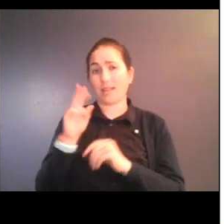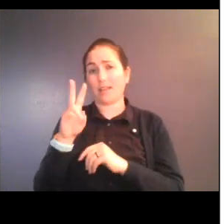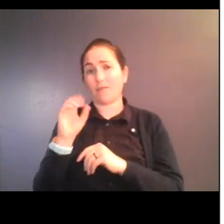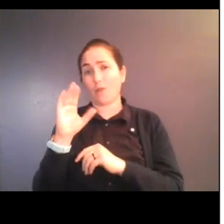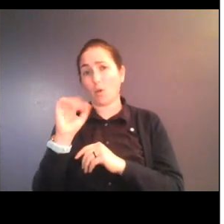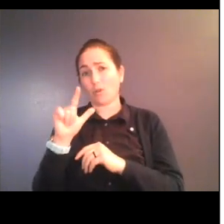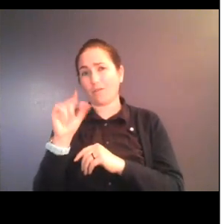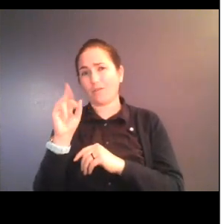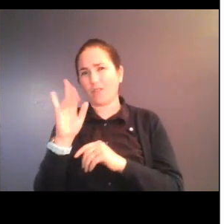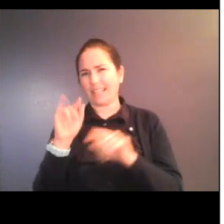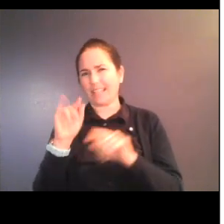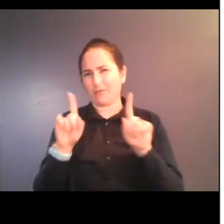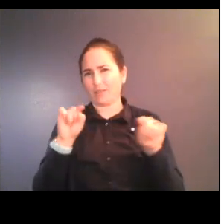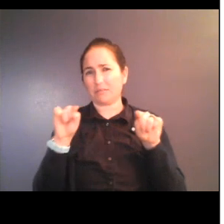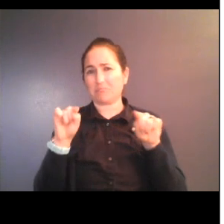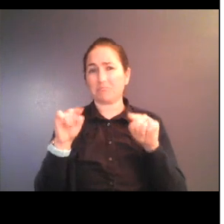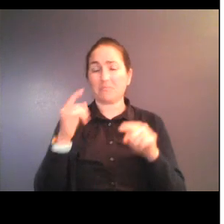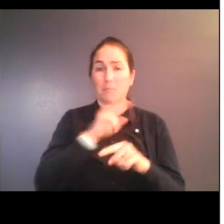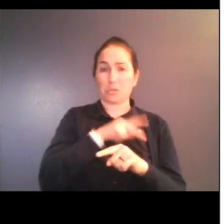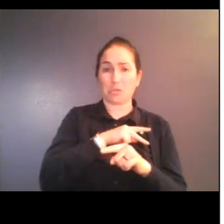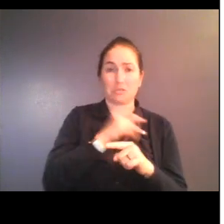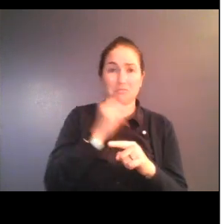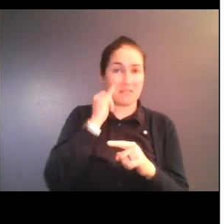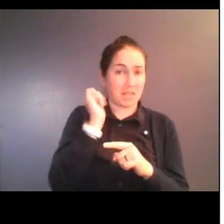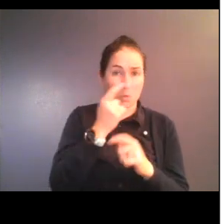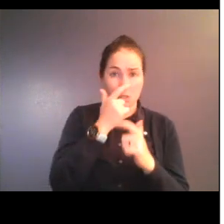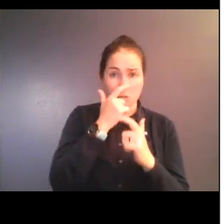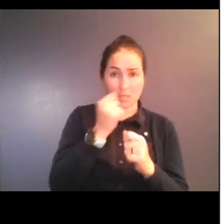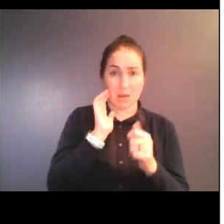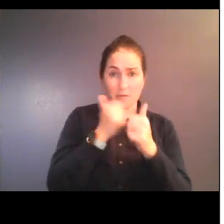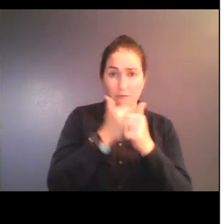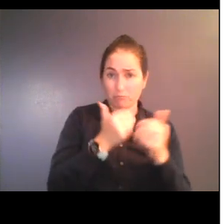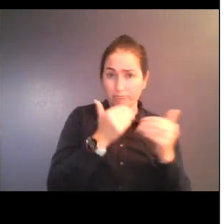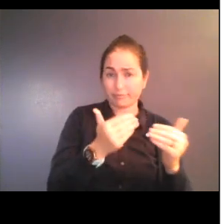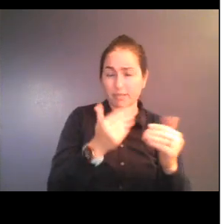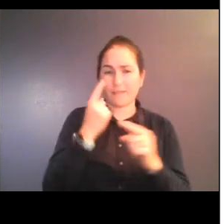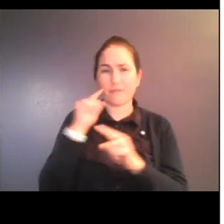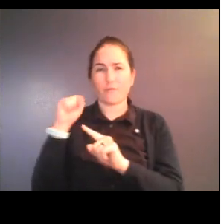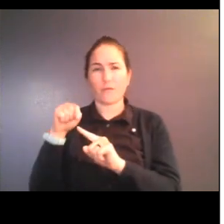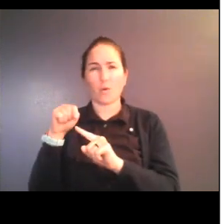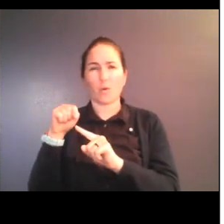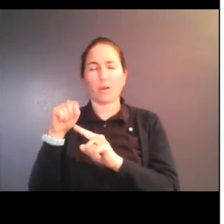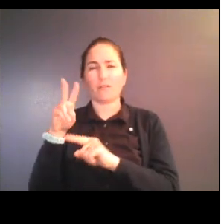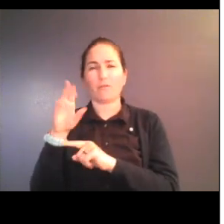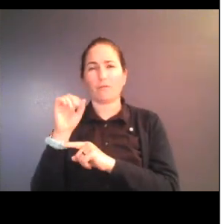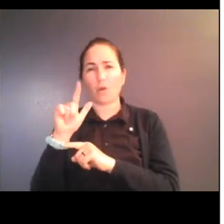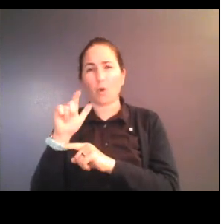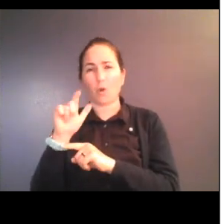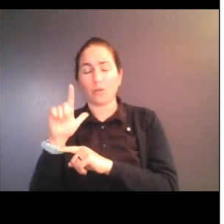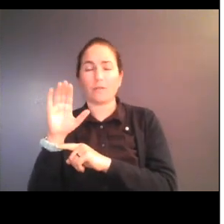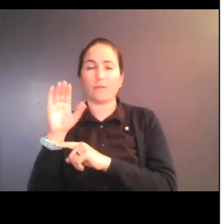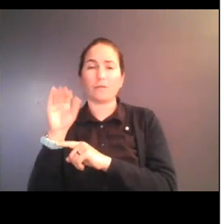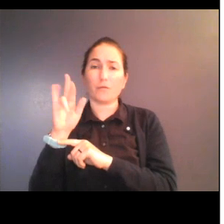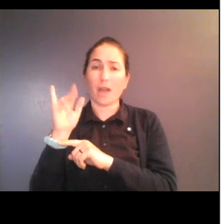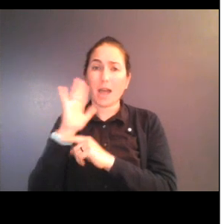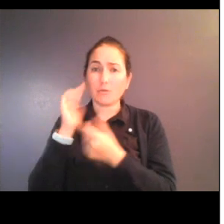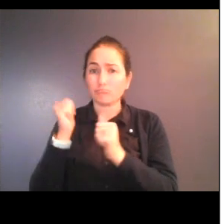follow anybody that I find interesting at all. But for my institutional account, I try to follow other linguists or other